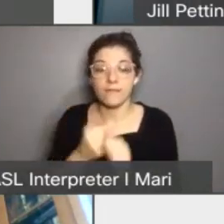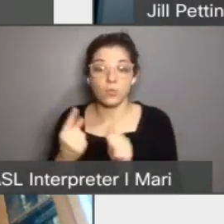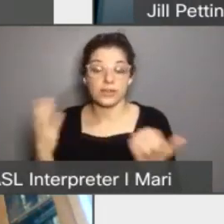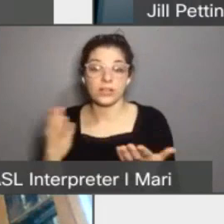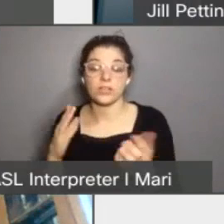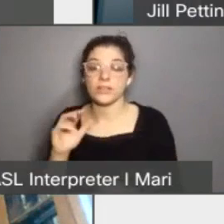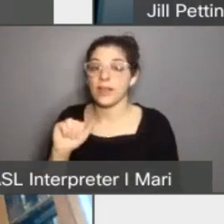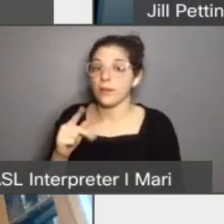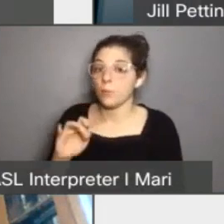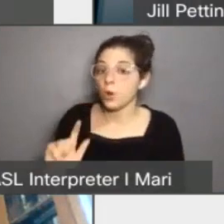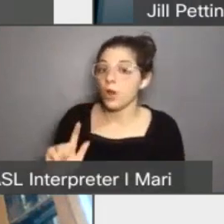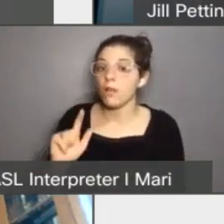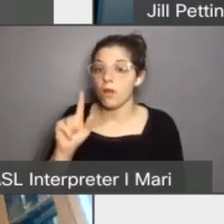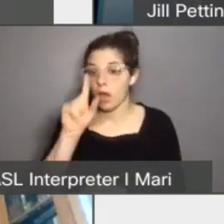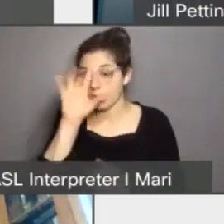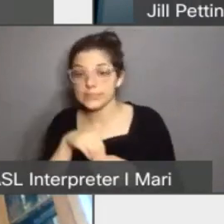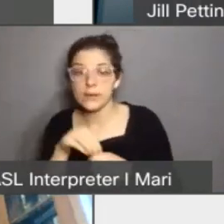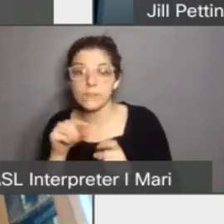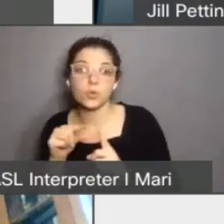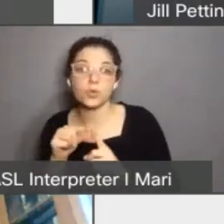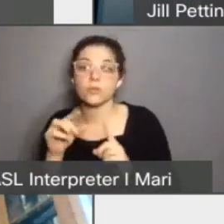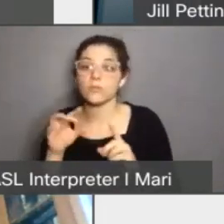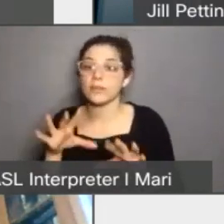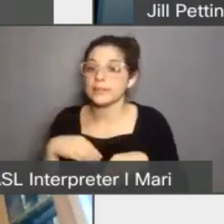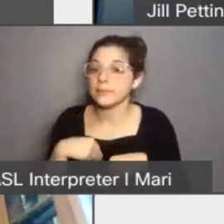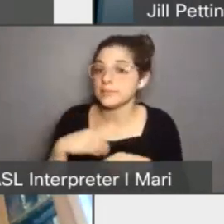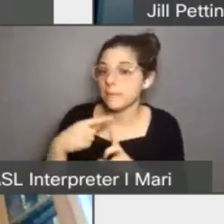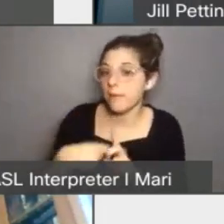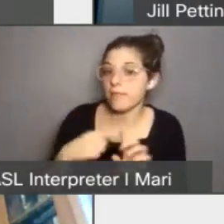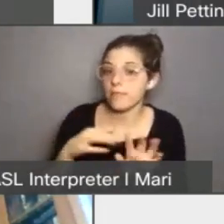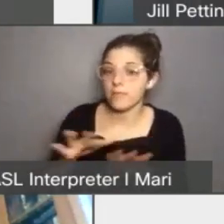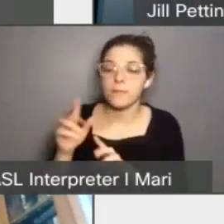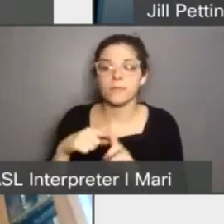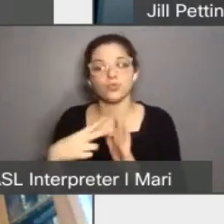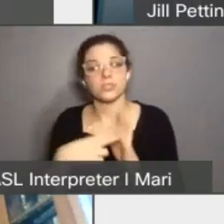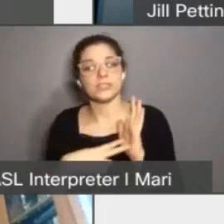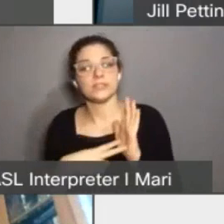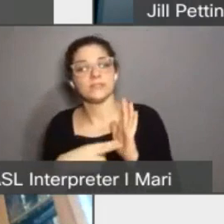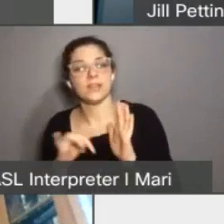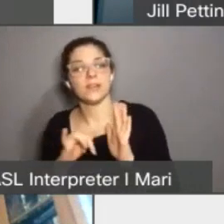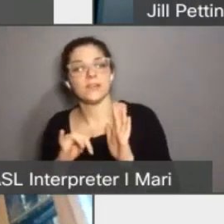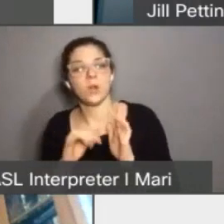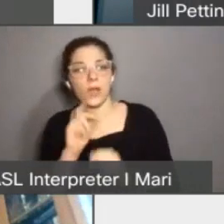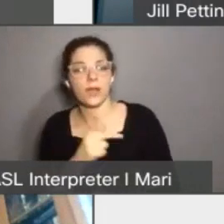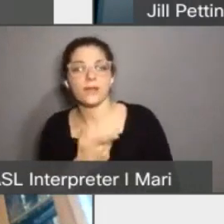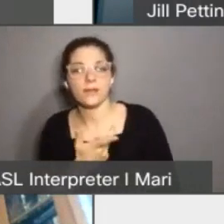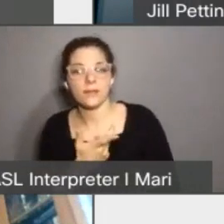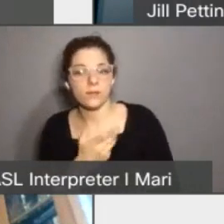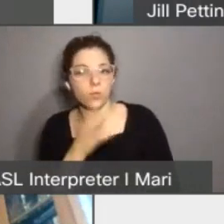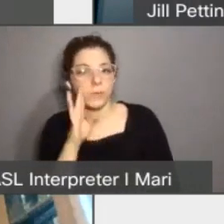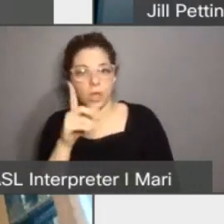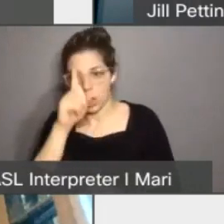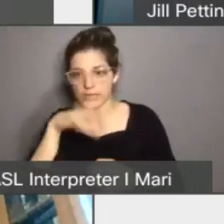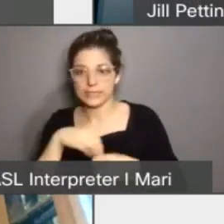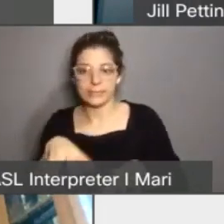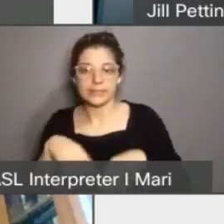April, Autism Awareness Month, Autism Acceptance Month, Light It Up Blue. But then you read it and everyone's like, okay guys, it's gonna be Autism Acceptance